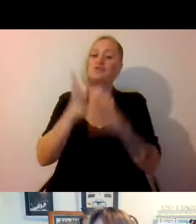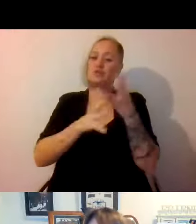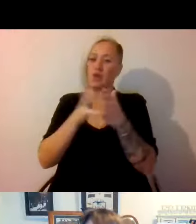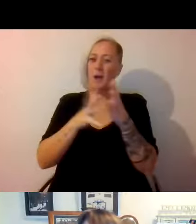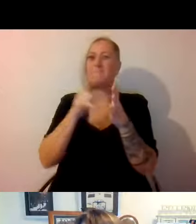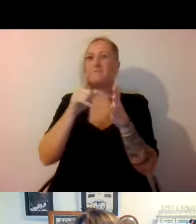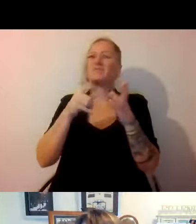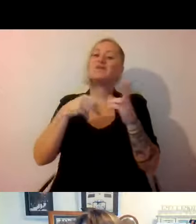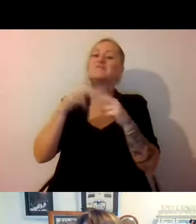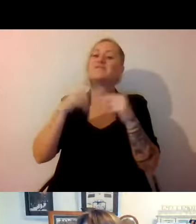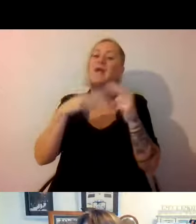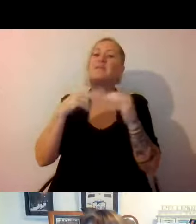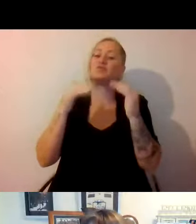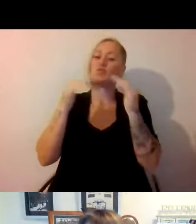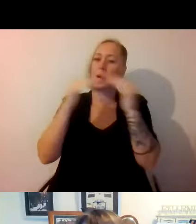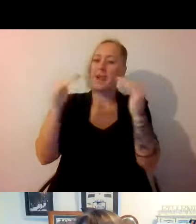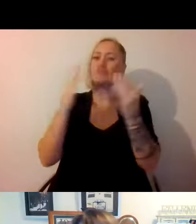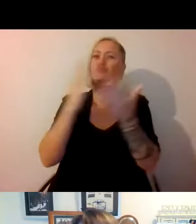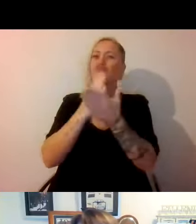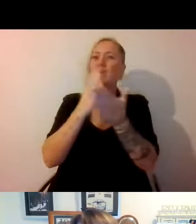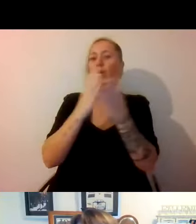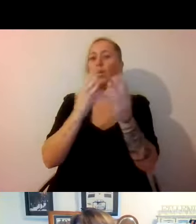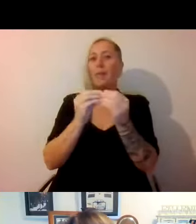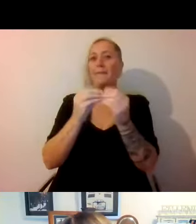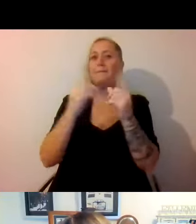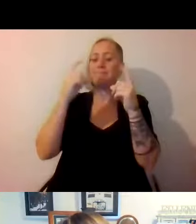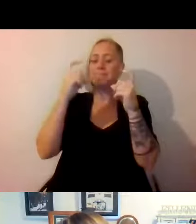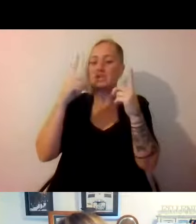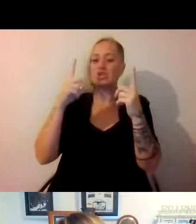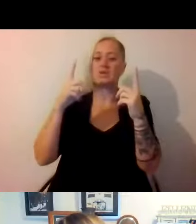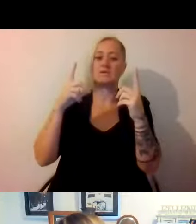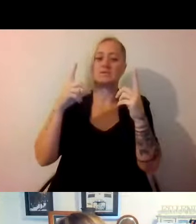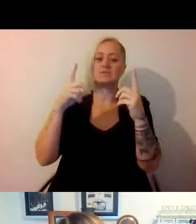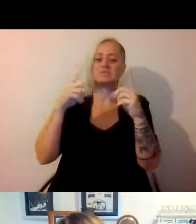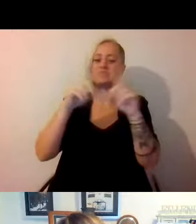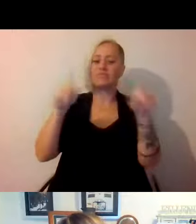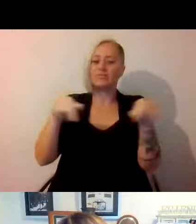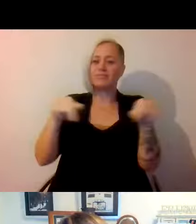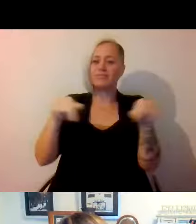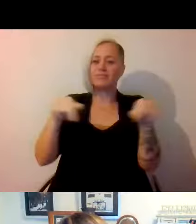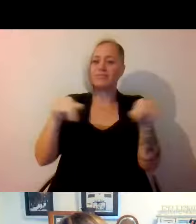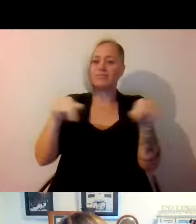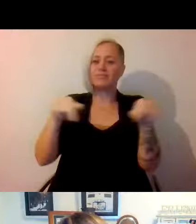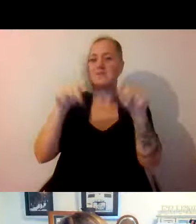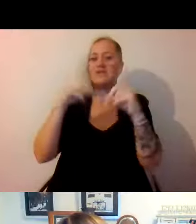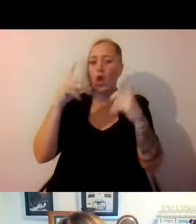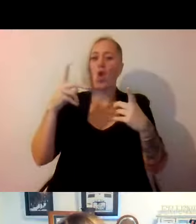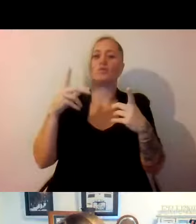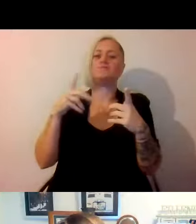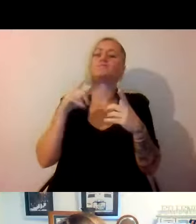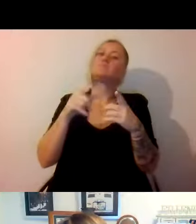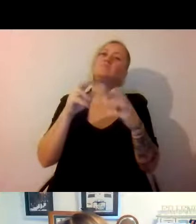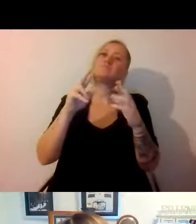the photos, pictures. So it fits in really well at that early level for people who are